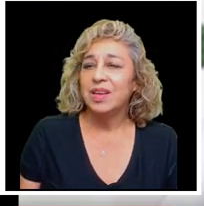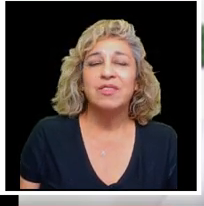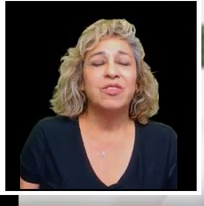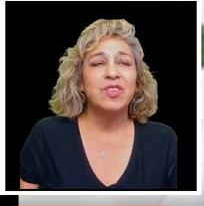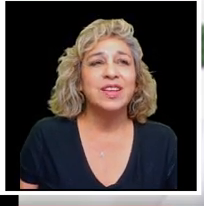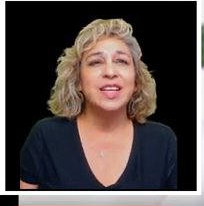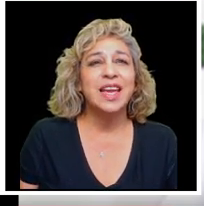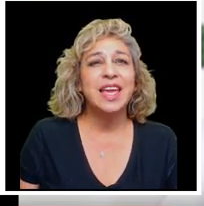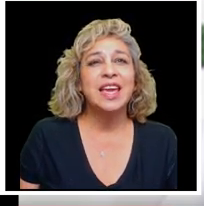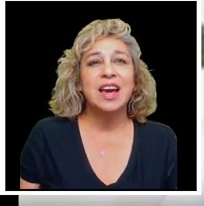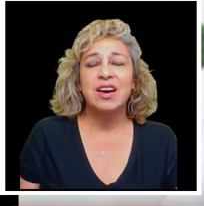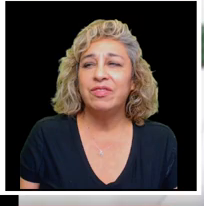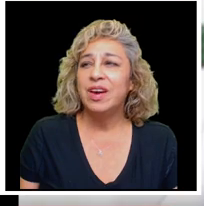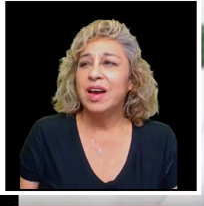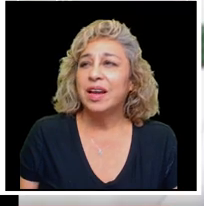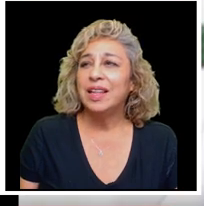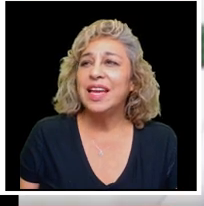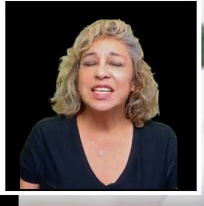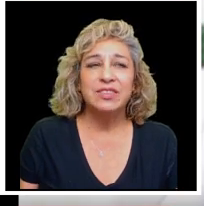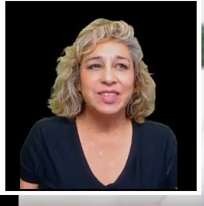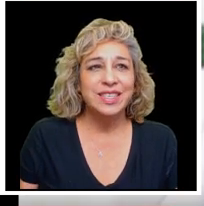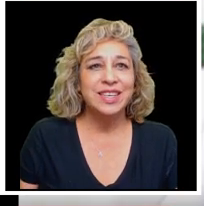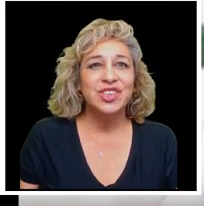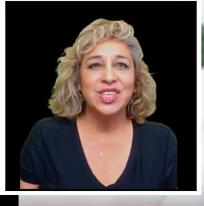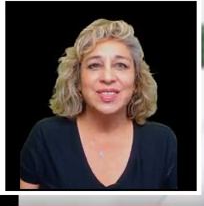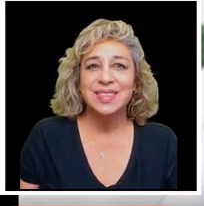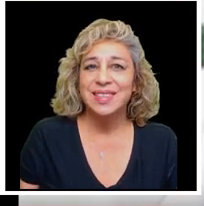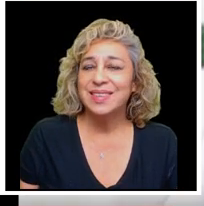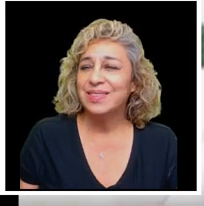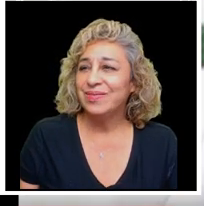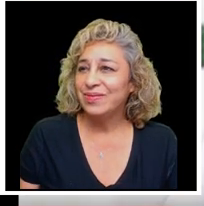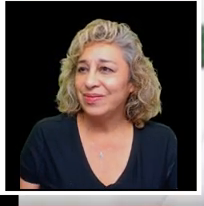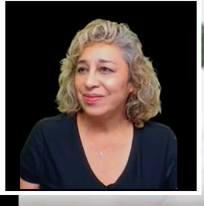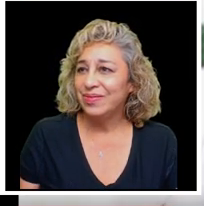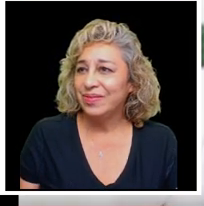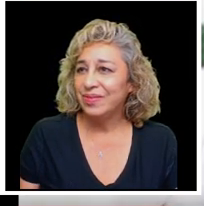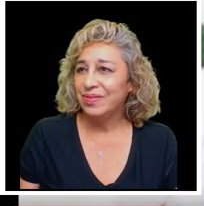for the taking of collective decisions